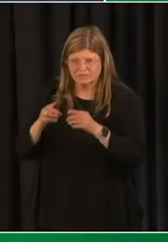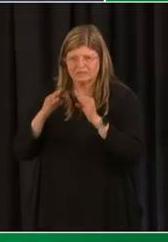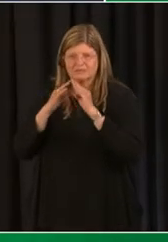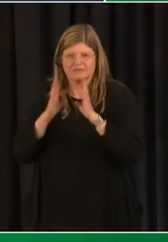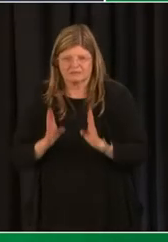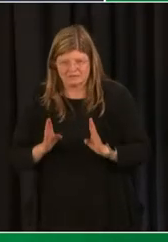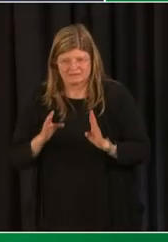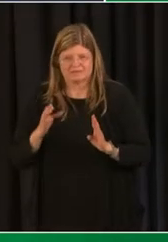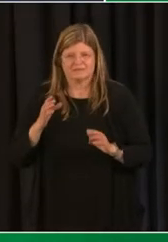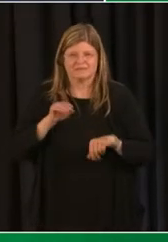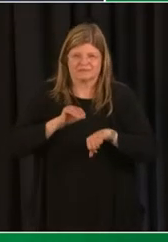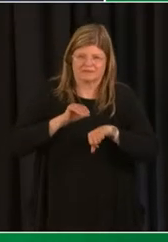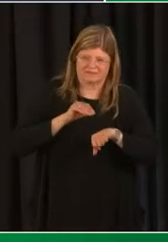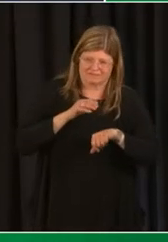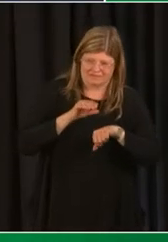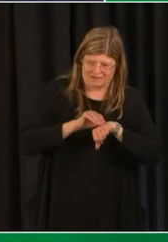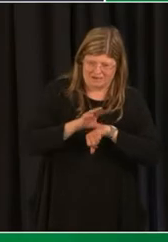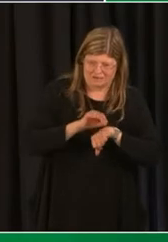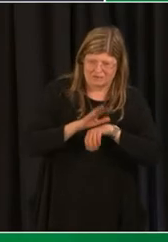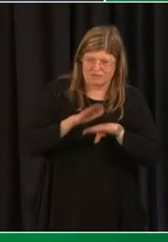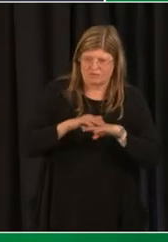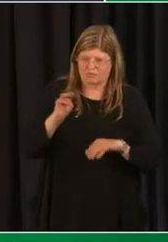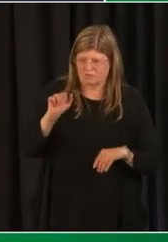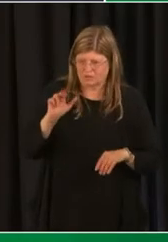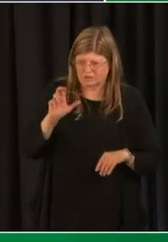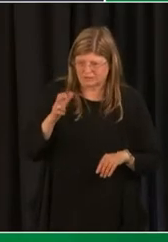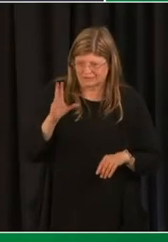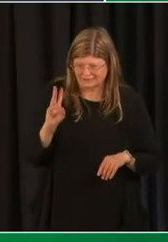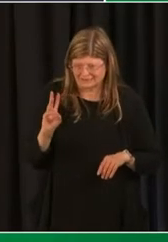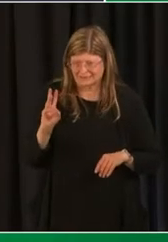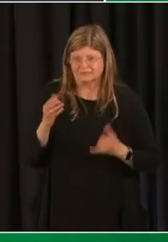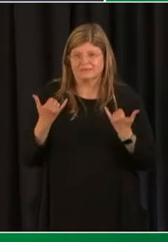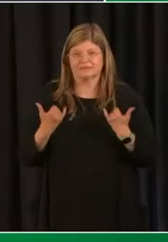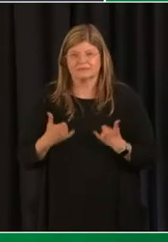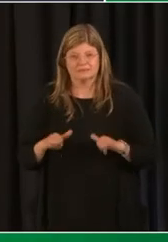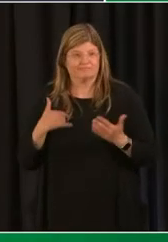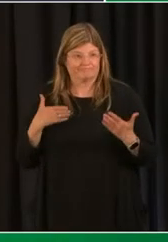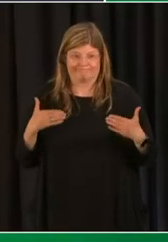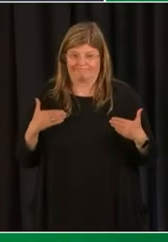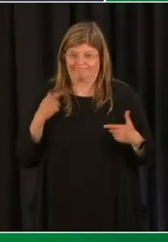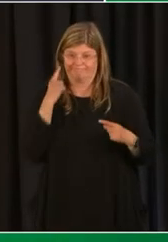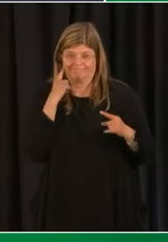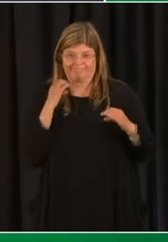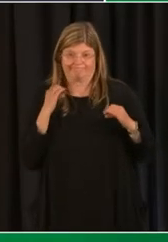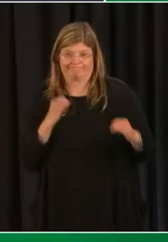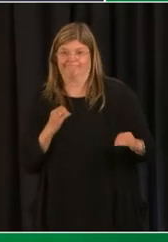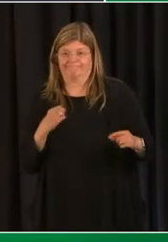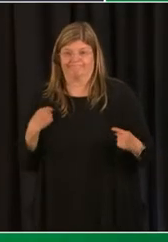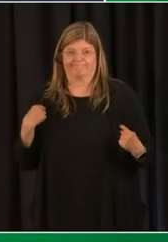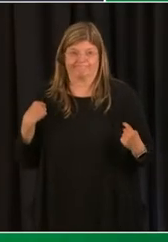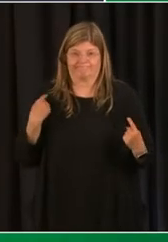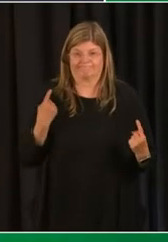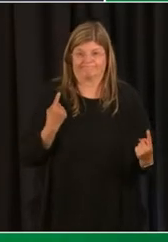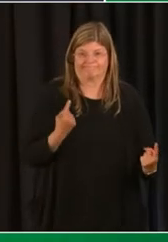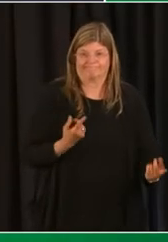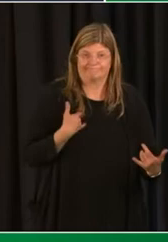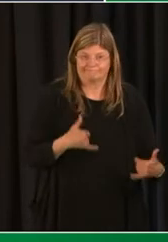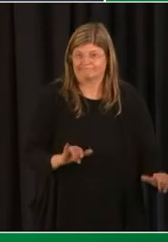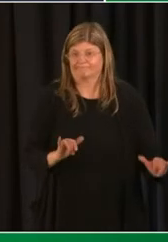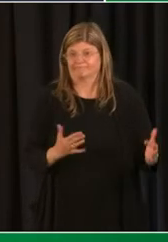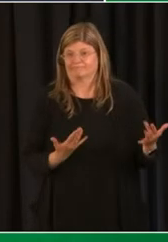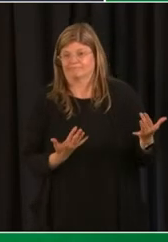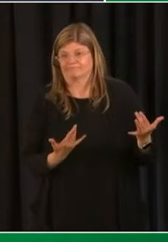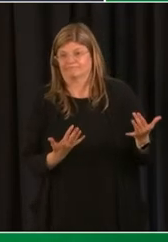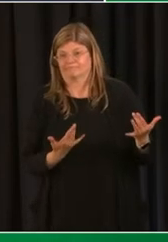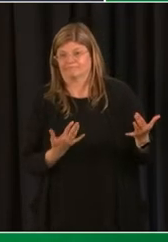Services, HCS, on March 6th, and then I still haven't heard anything as of today. So I've been kind of checking